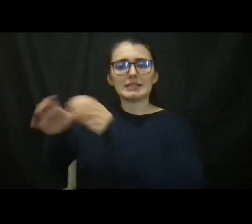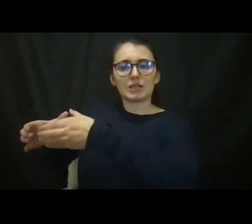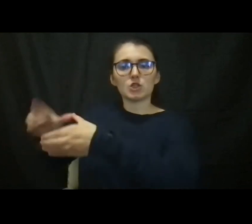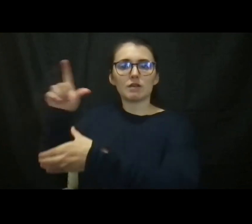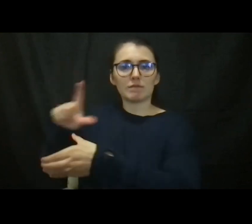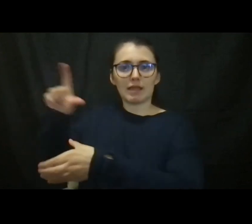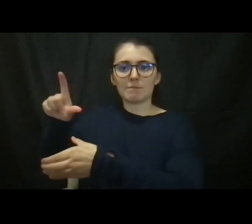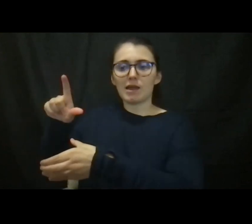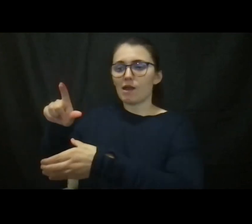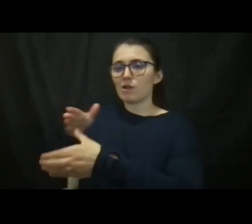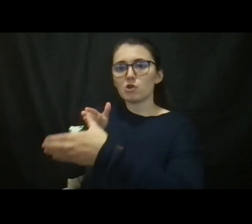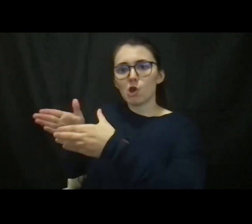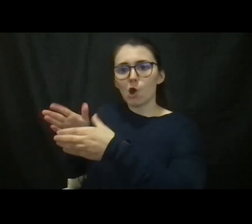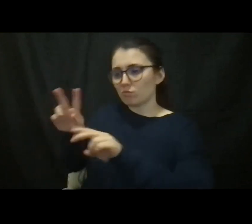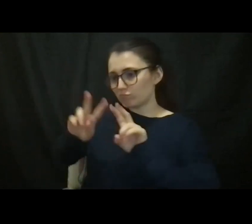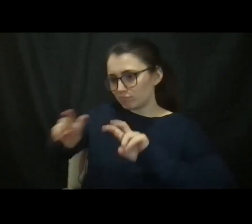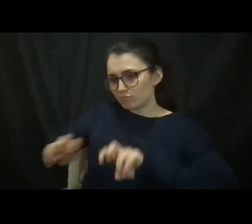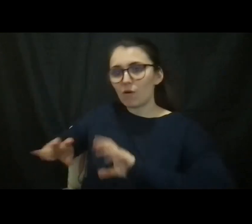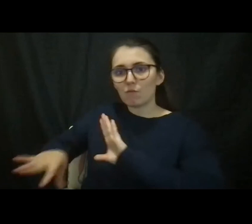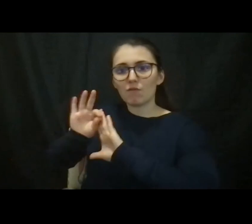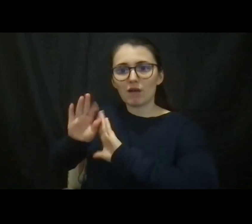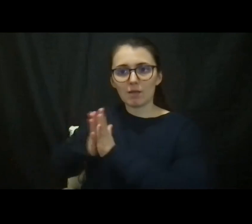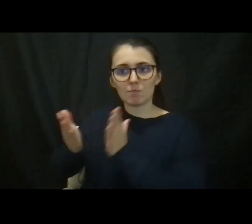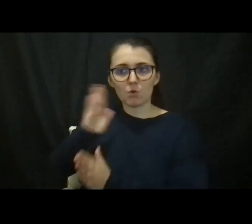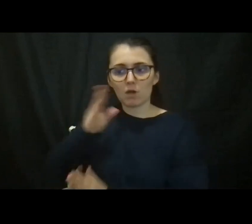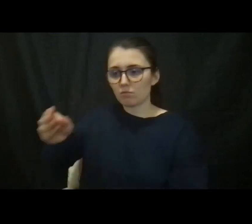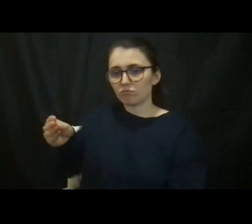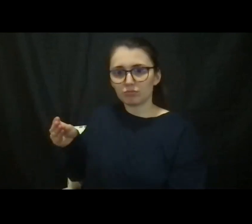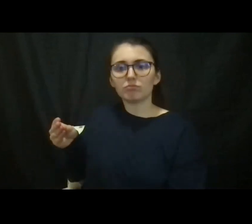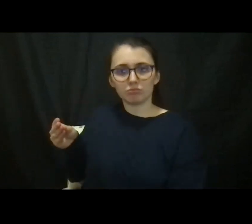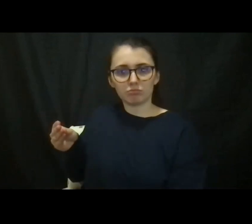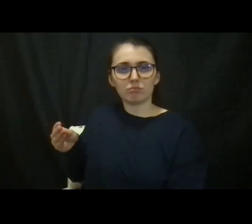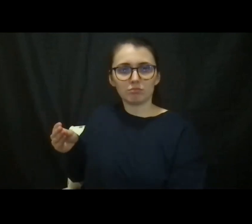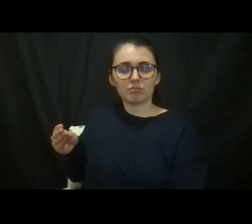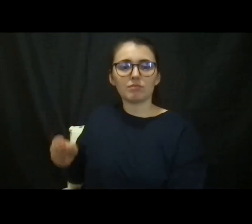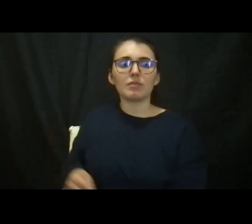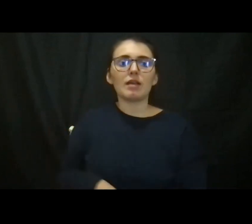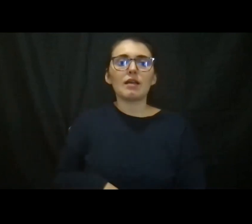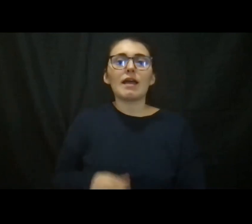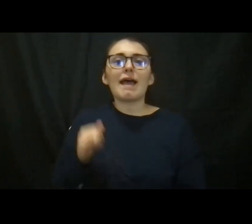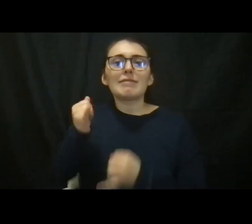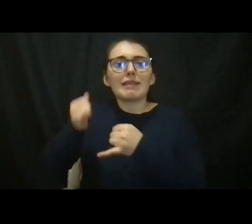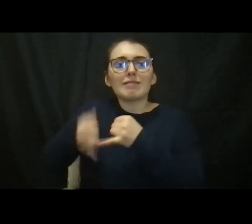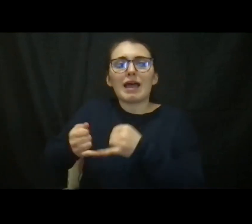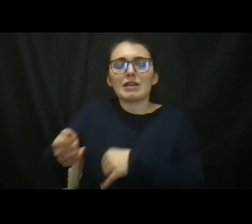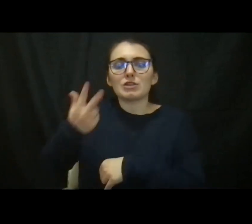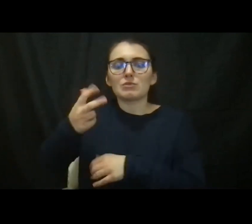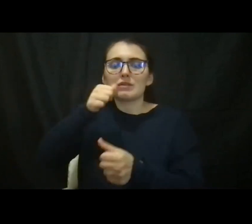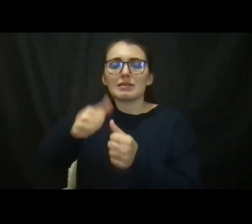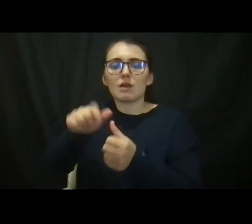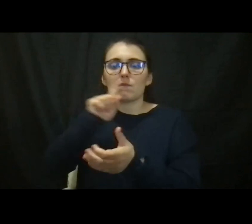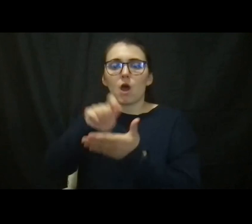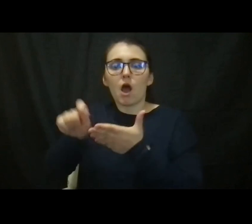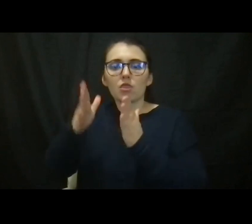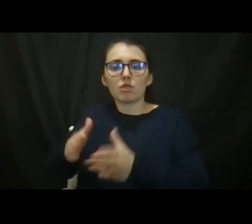there, sorry, under SMI for the first 3 letters of the author's last name. And you can check that book out